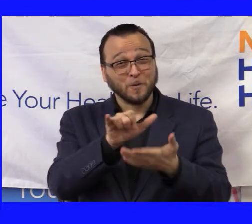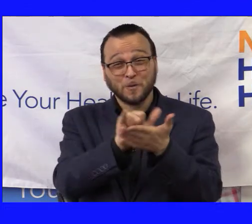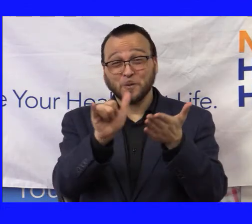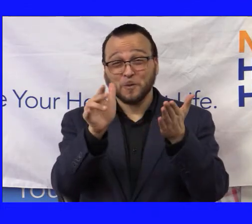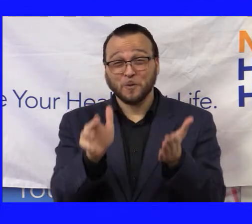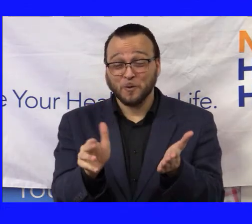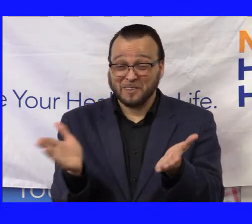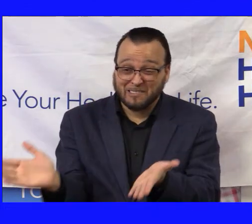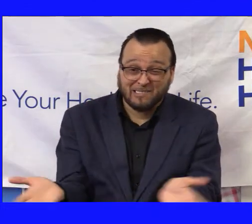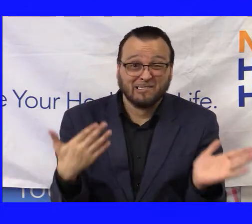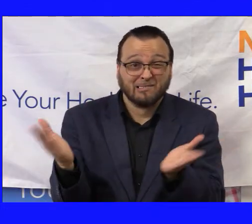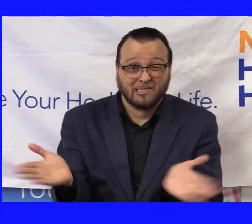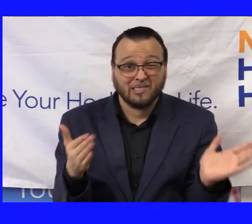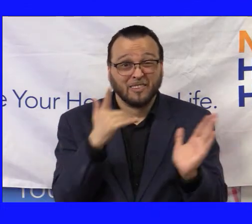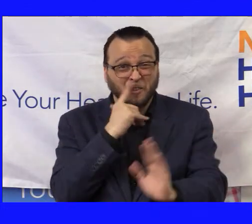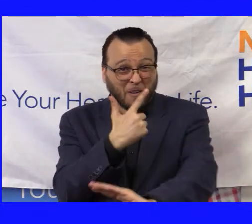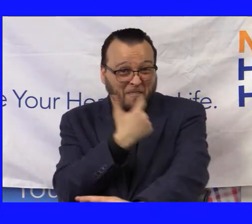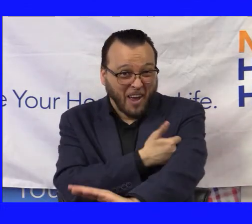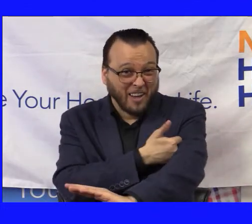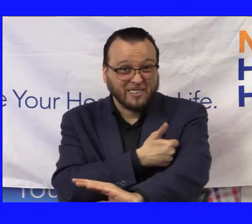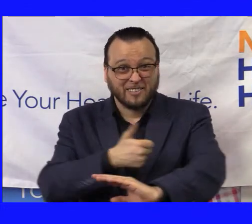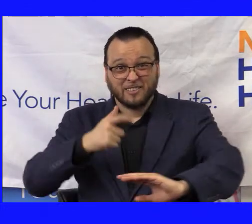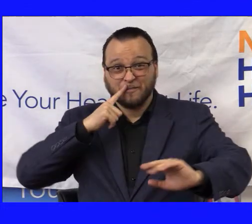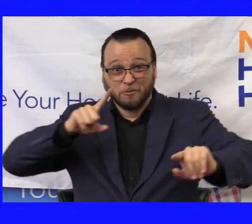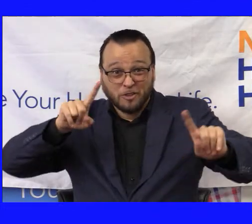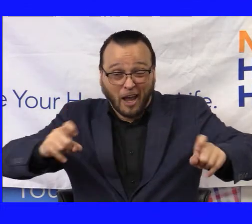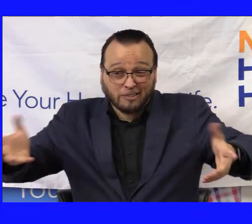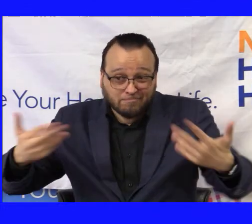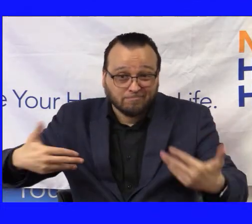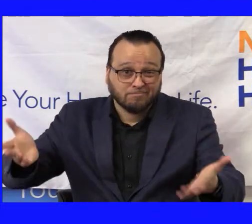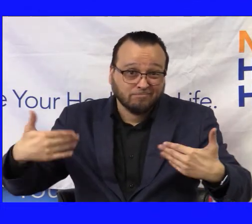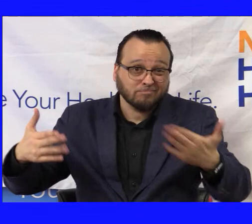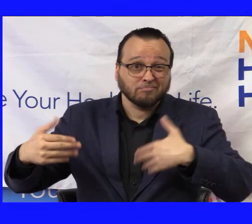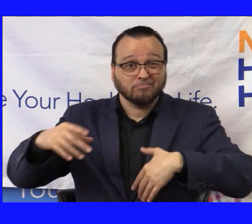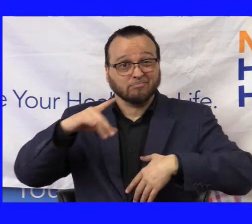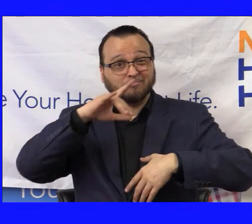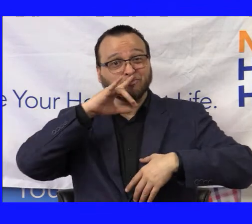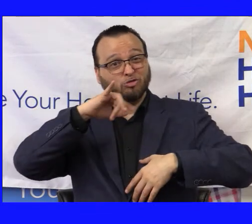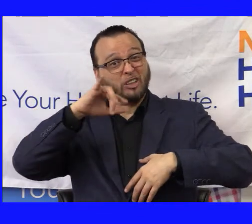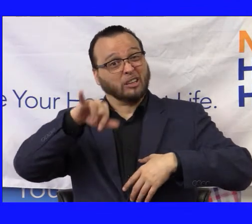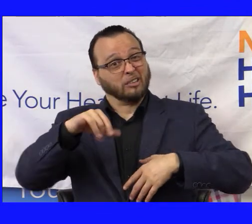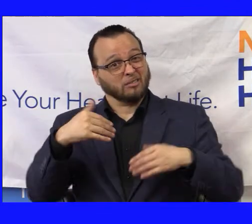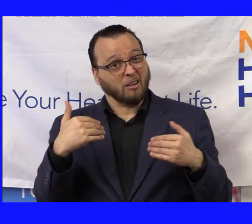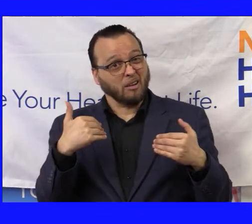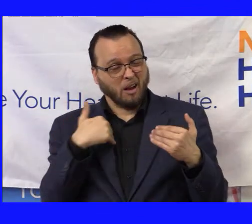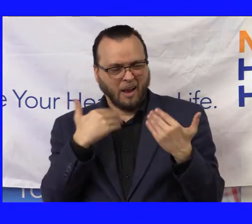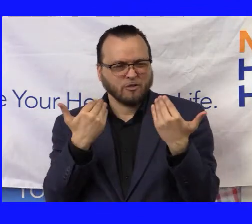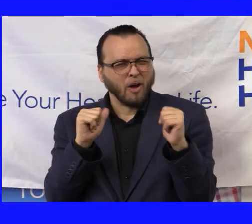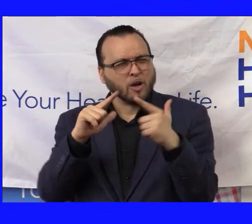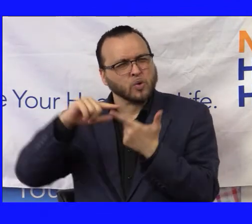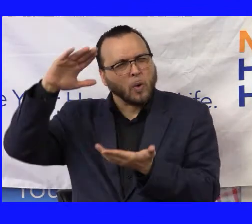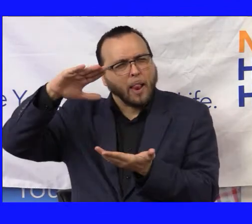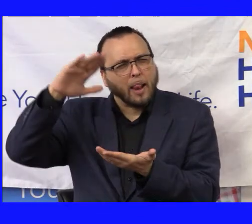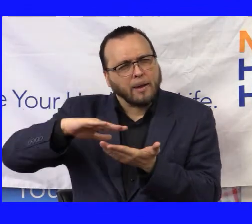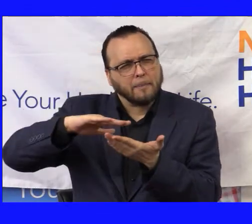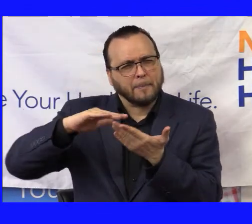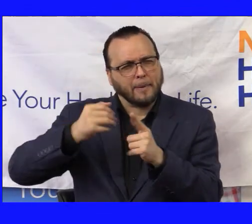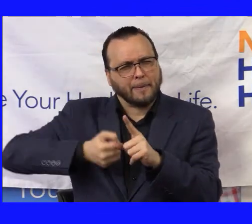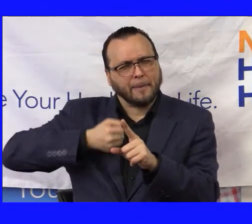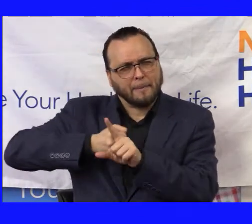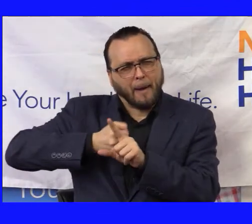get vaccinated and tested and really kind of limit the impact as much as we